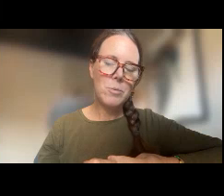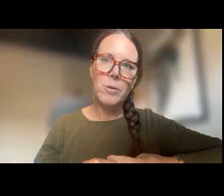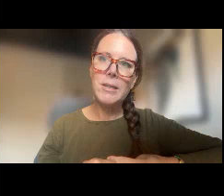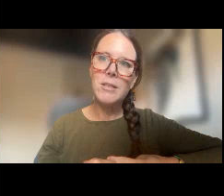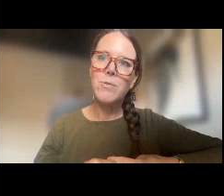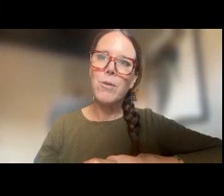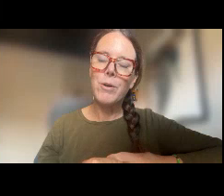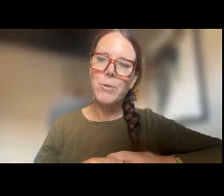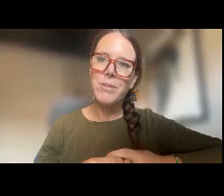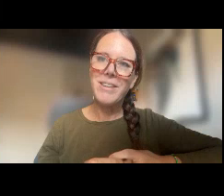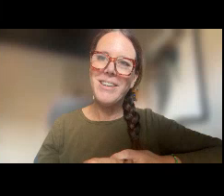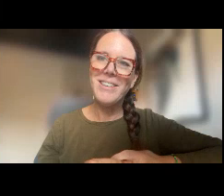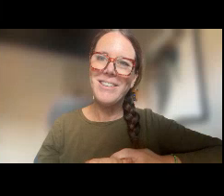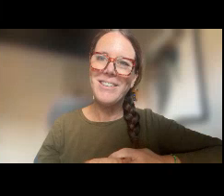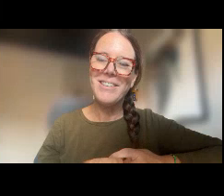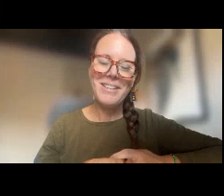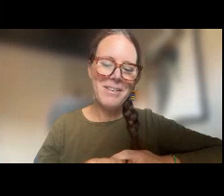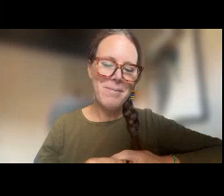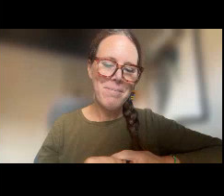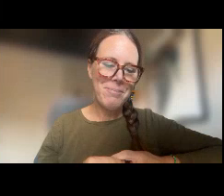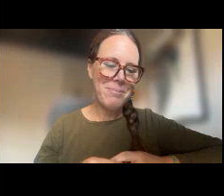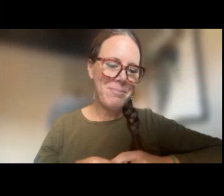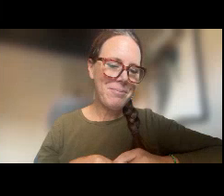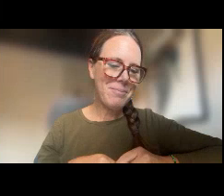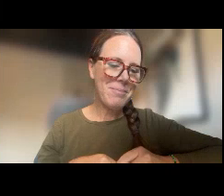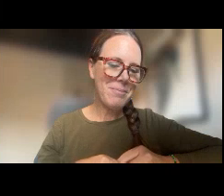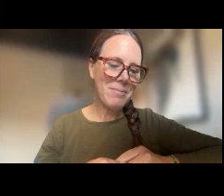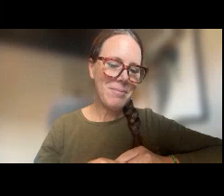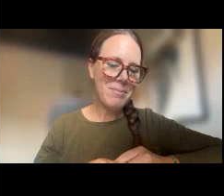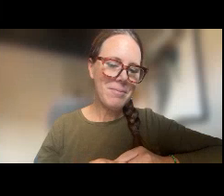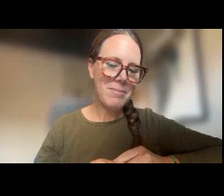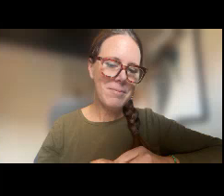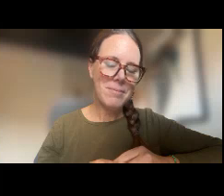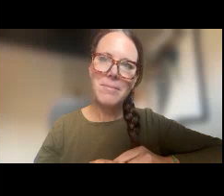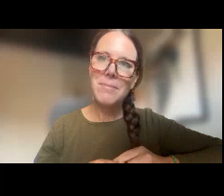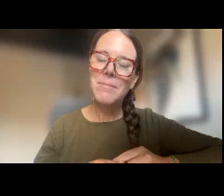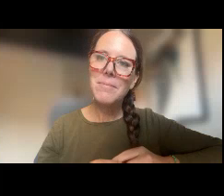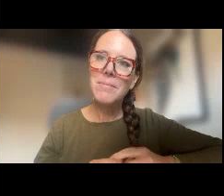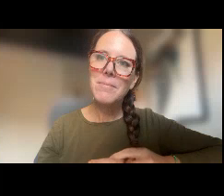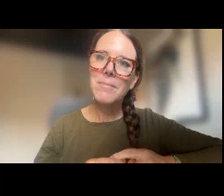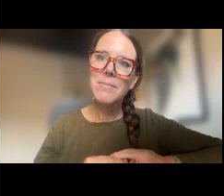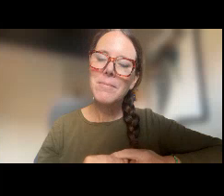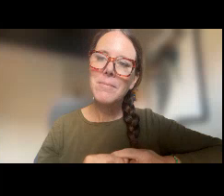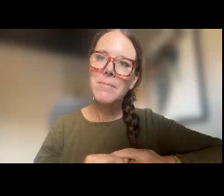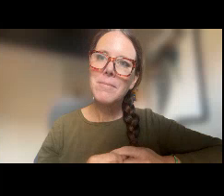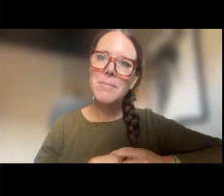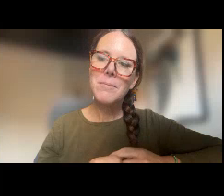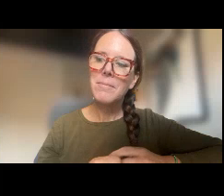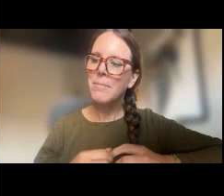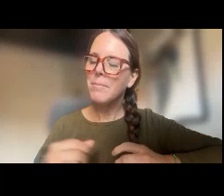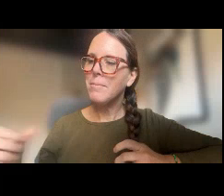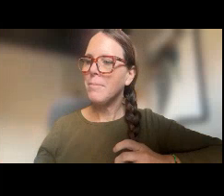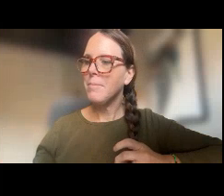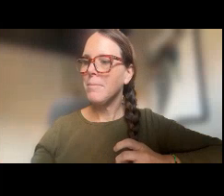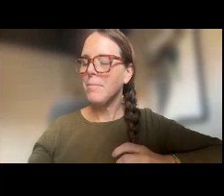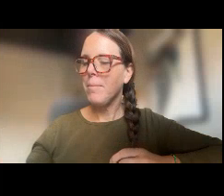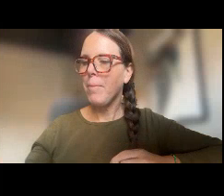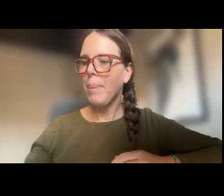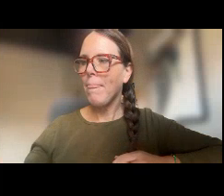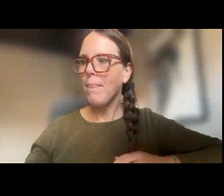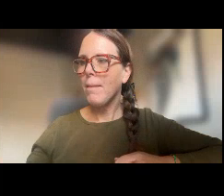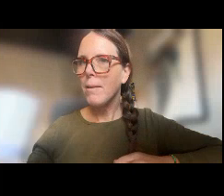So this So- one only needs 4 votes. Yes. And Christie? So yes, it's a convention.